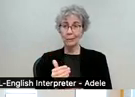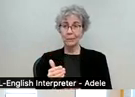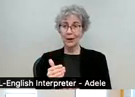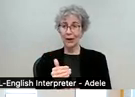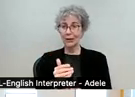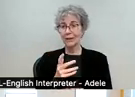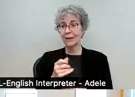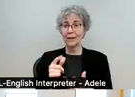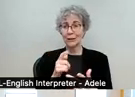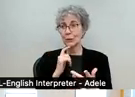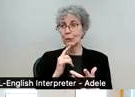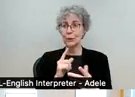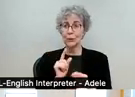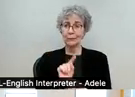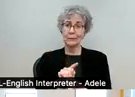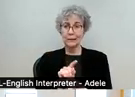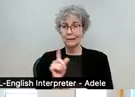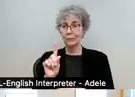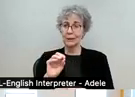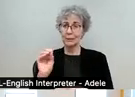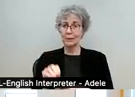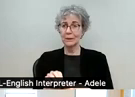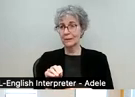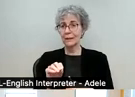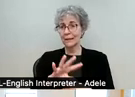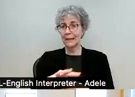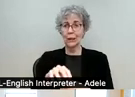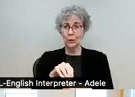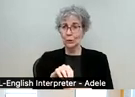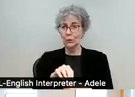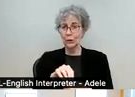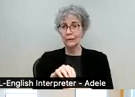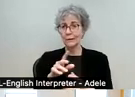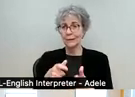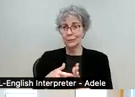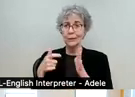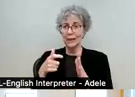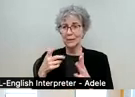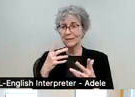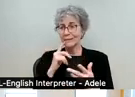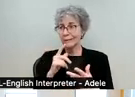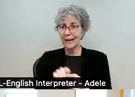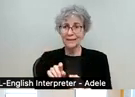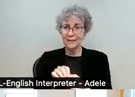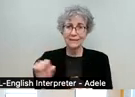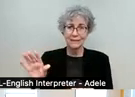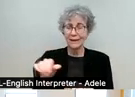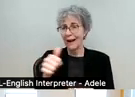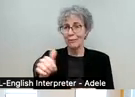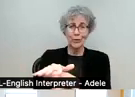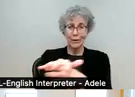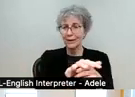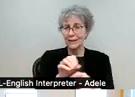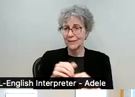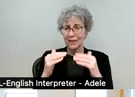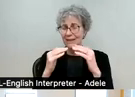1% inclusion threshold, so that it mirrors other or other neighborhoods around the city. We wanted to make sure that we could provide enough